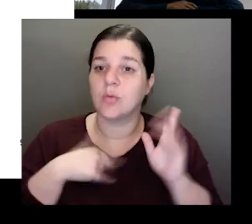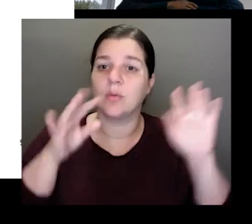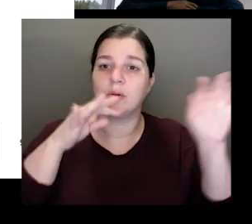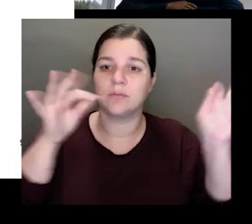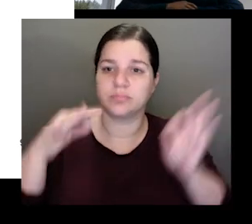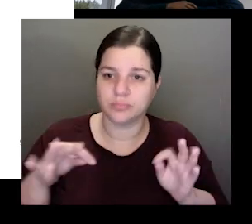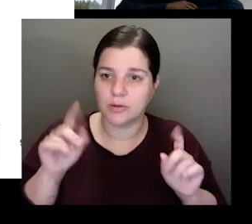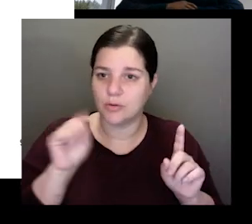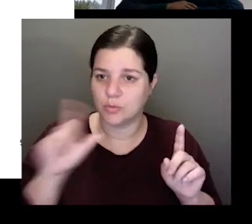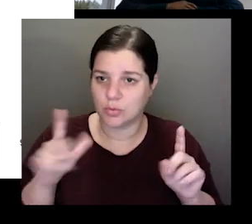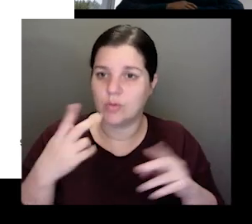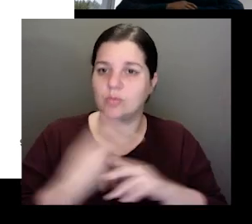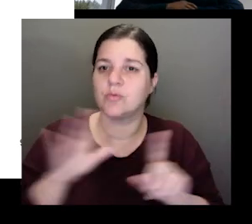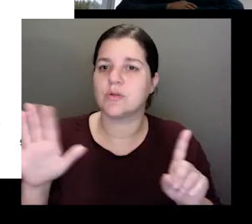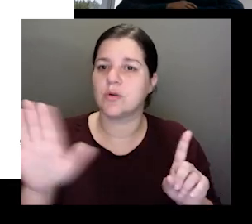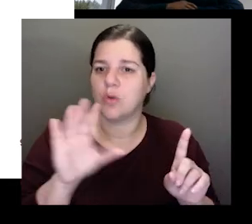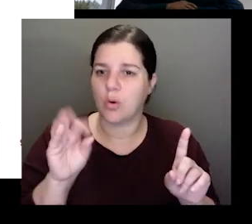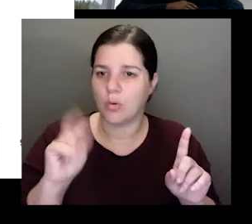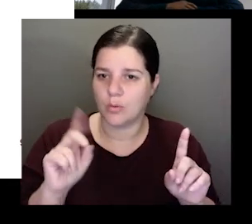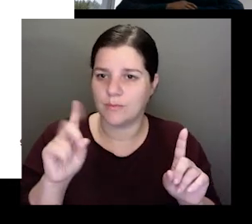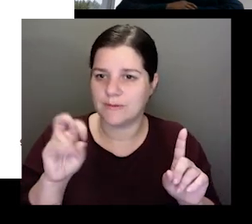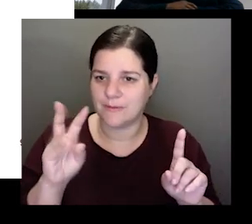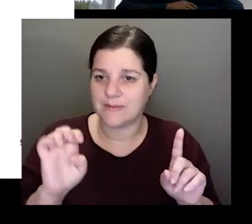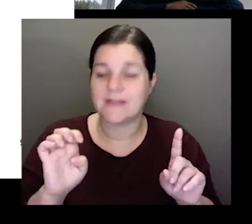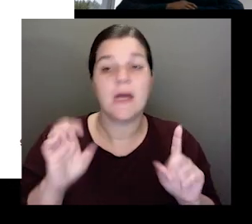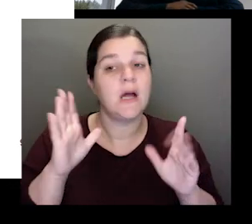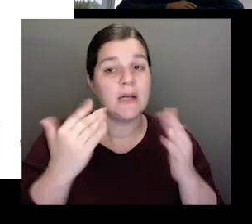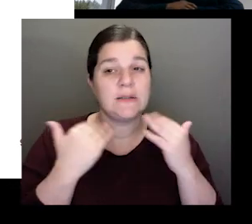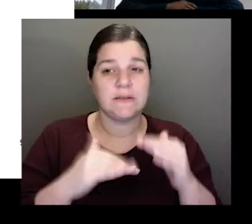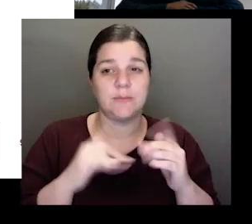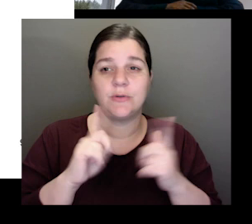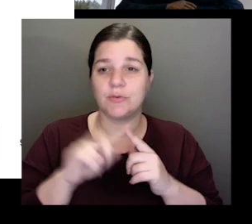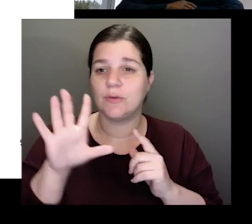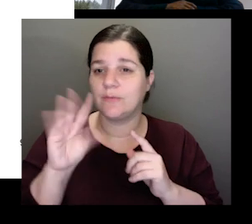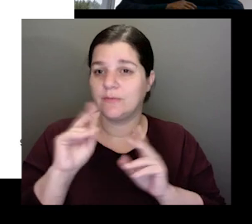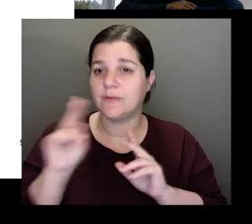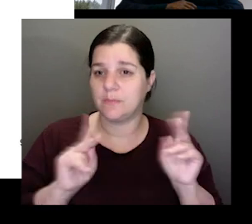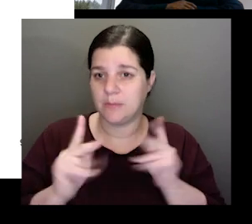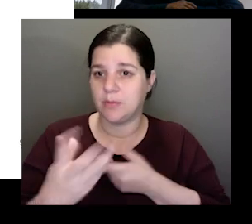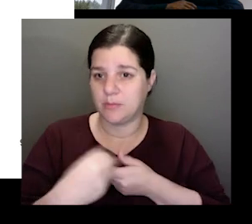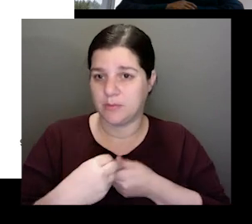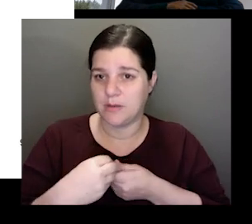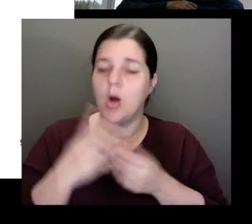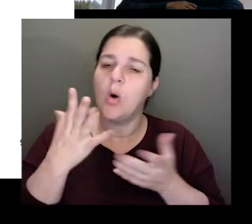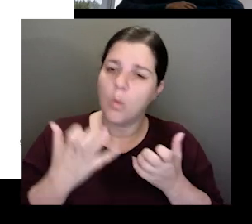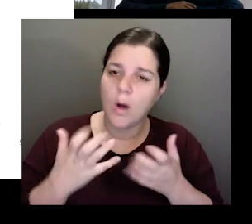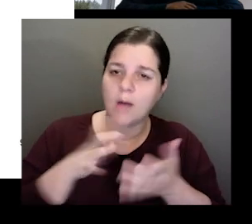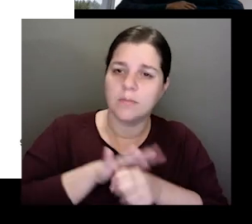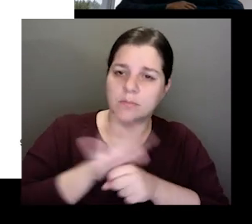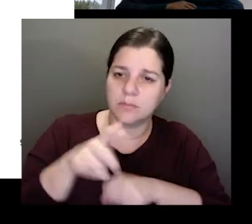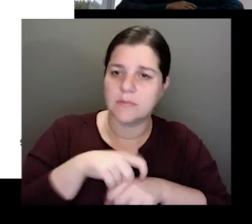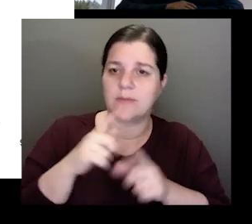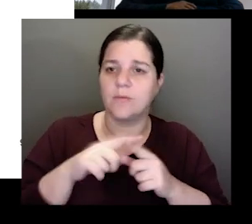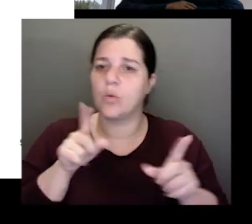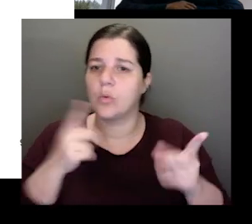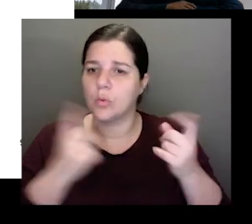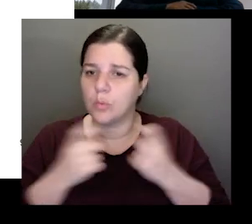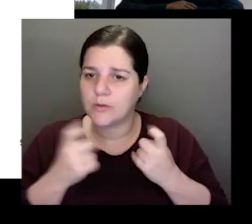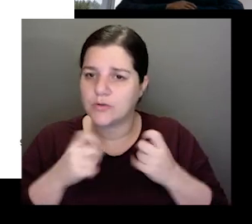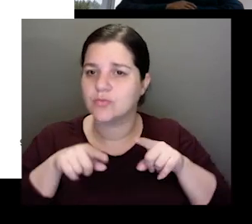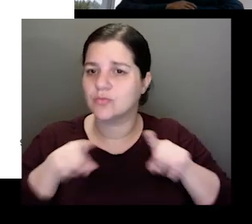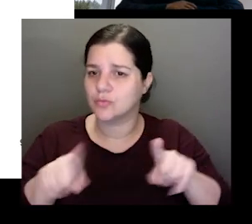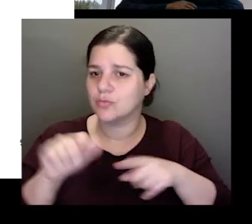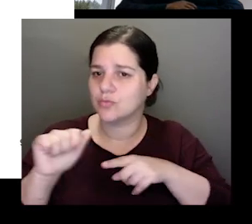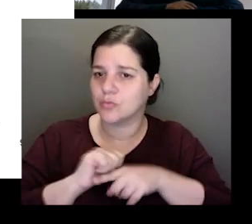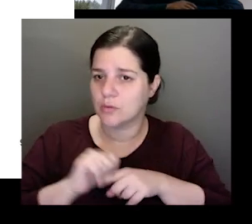own devices. Class sizes are limited to 50 participants to allow for questions during the training. We have